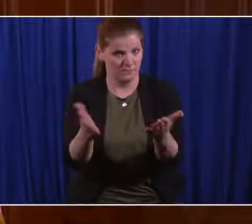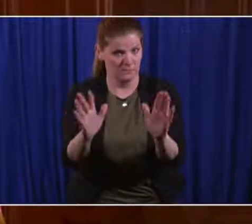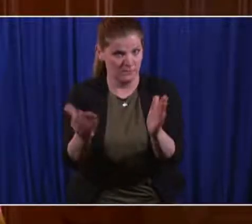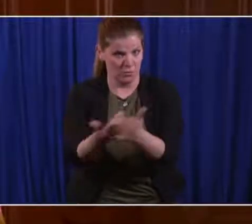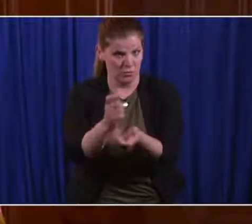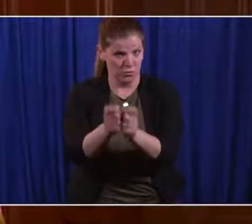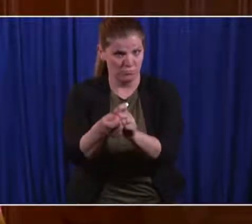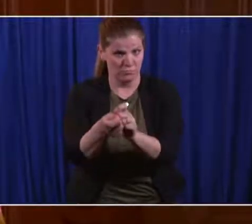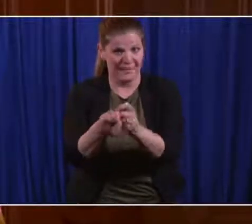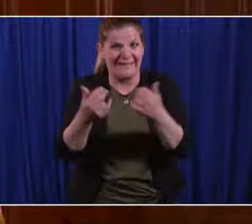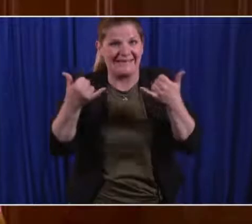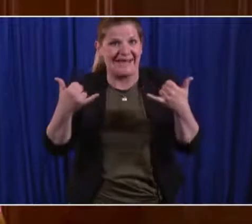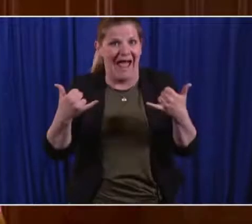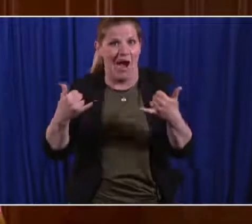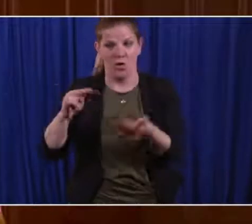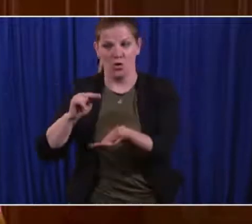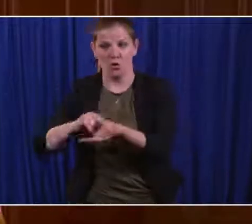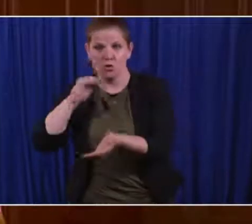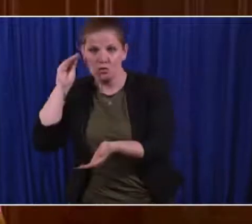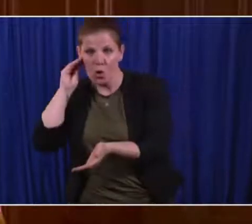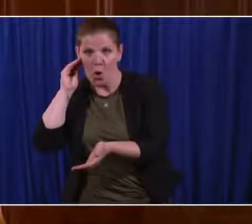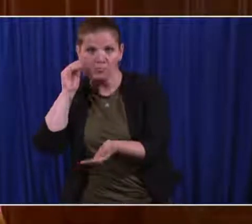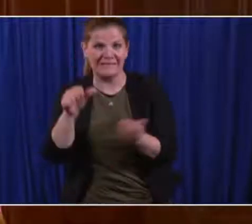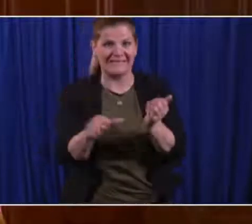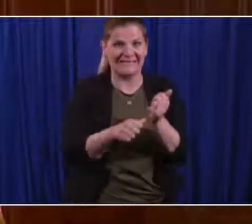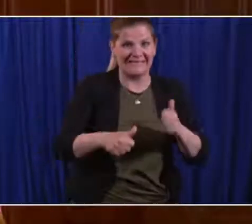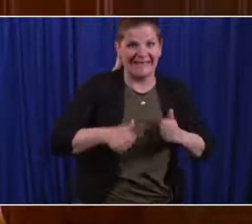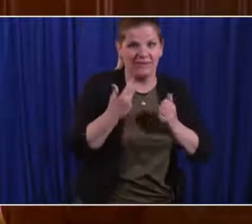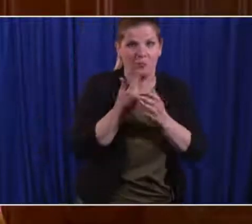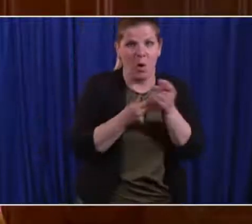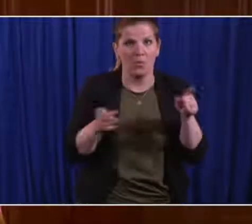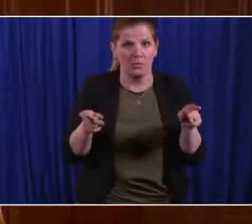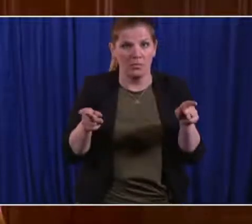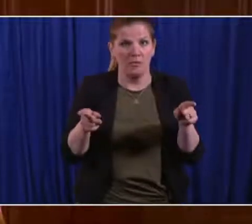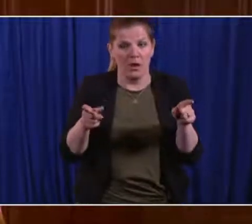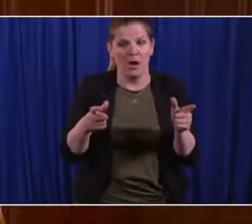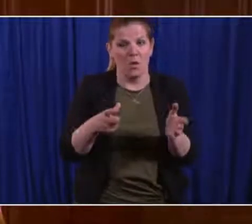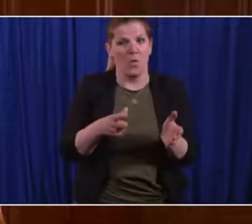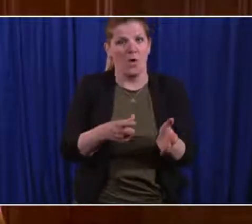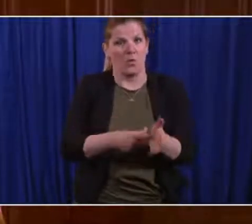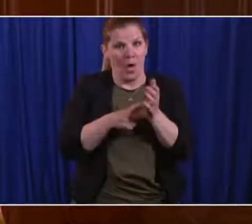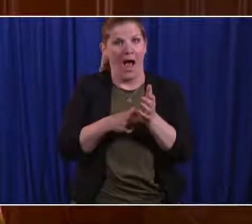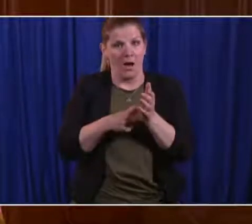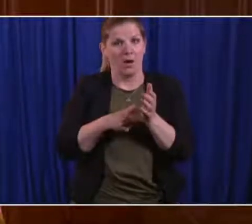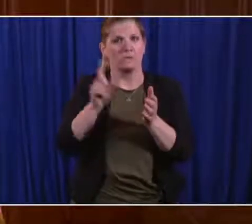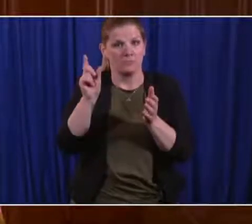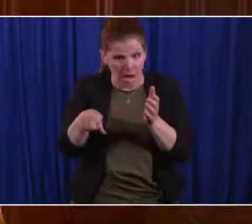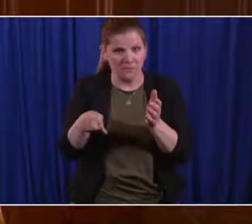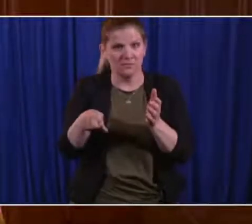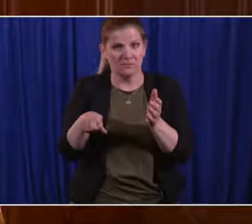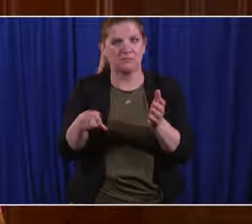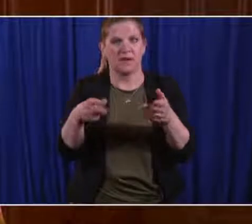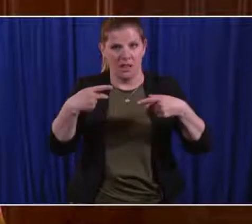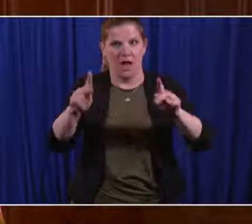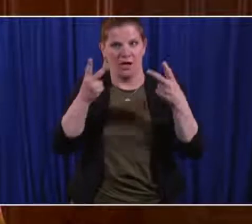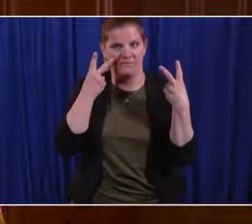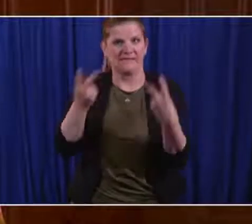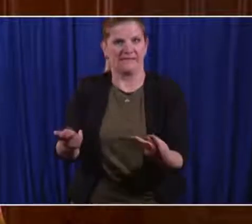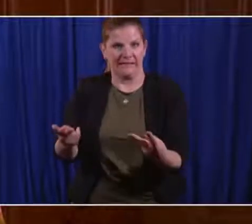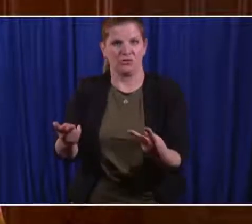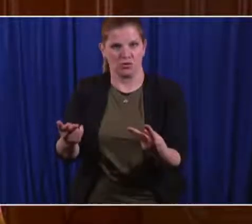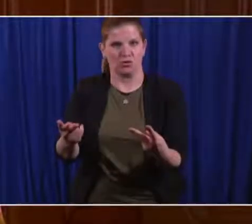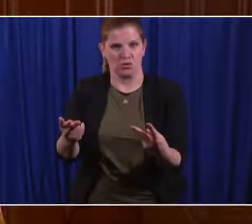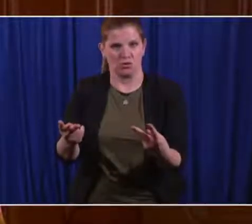requiring the nursing homes and assisted living to have visitation. Whenever